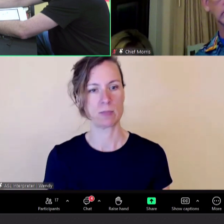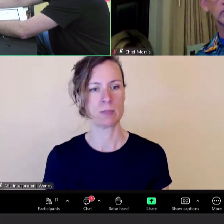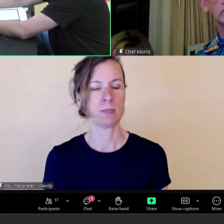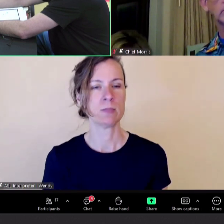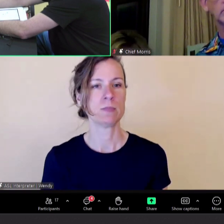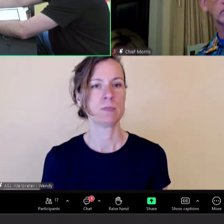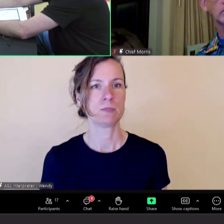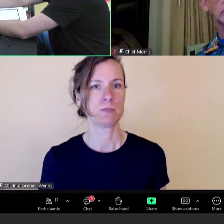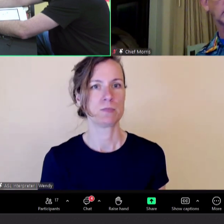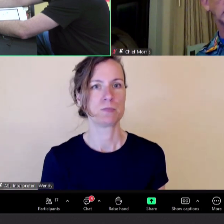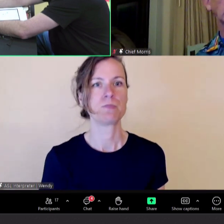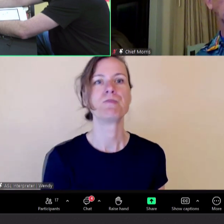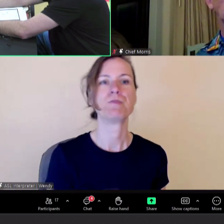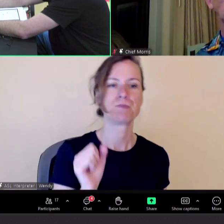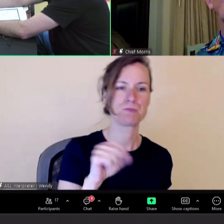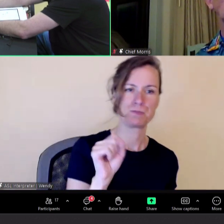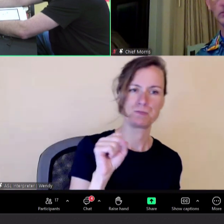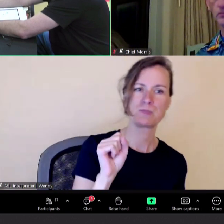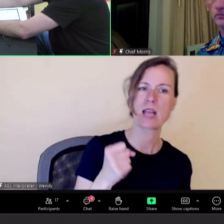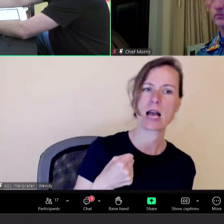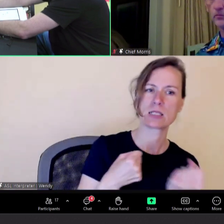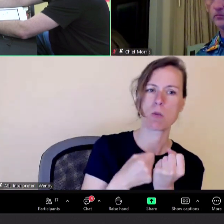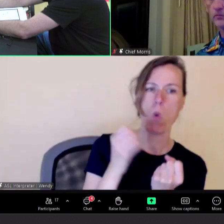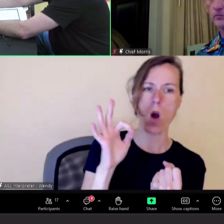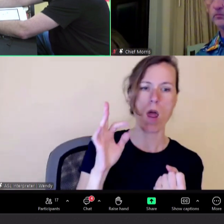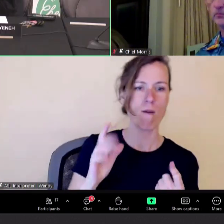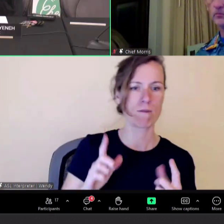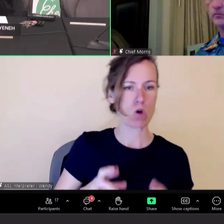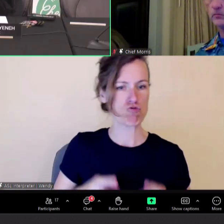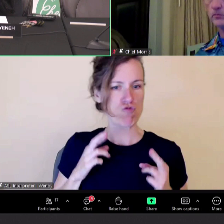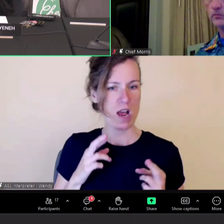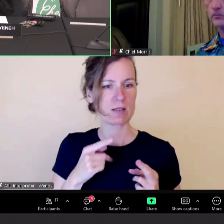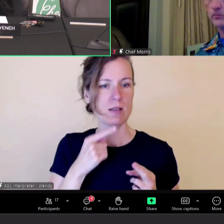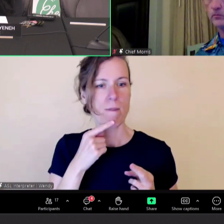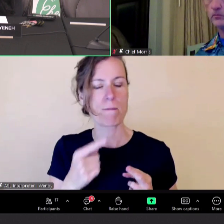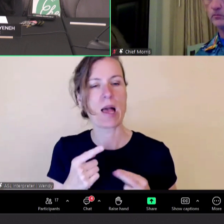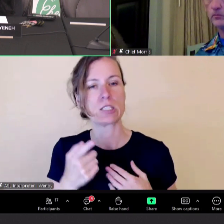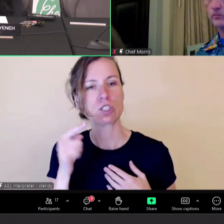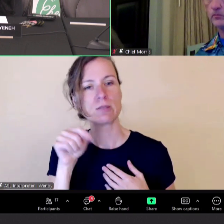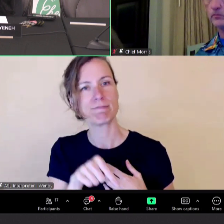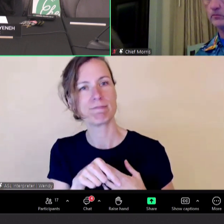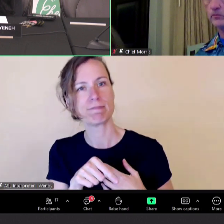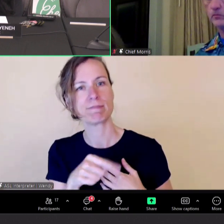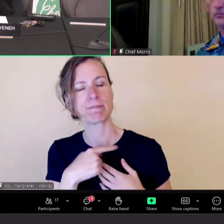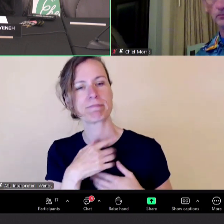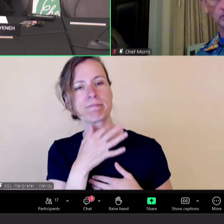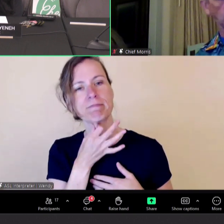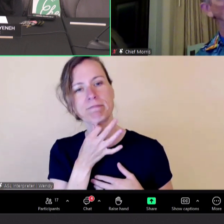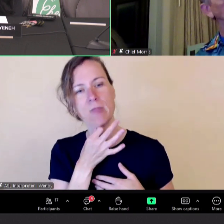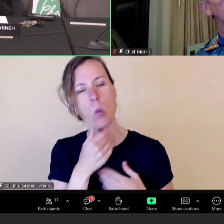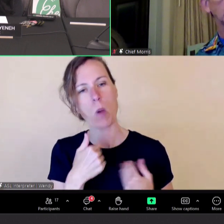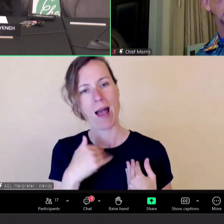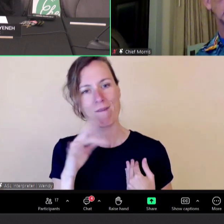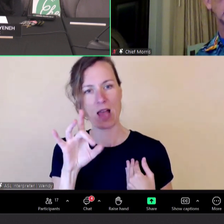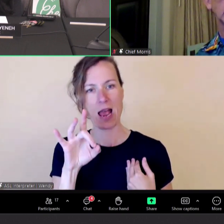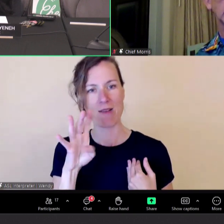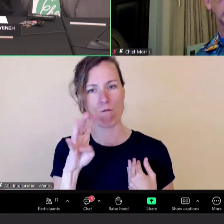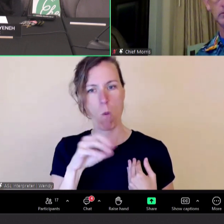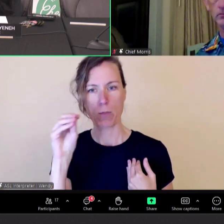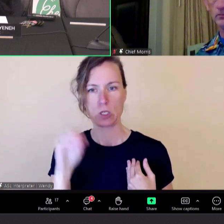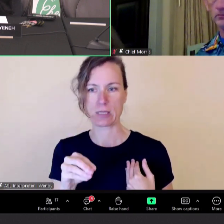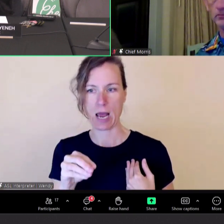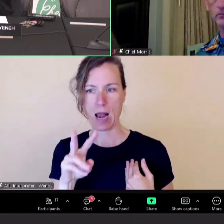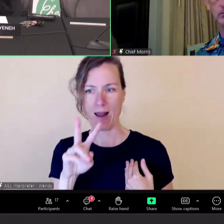Yeah, and just in support of what the resident has mentioned, what I was curious about is we've got 84%